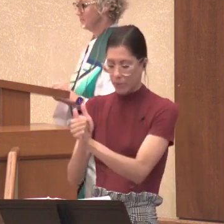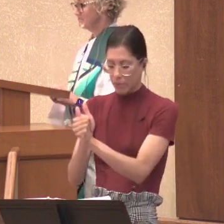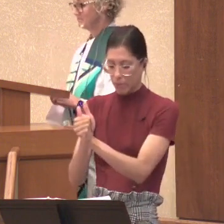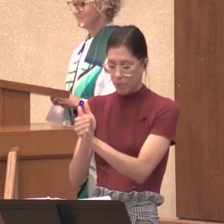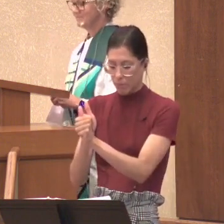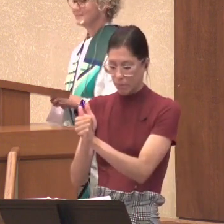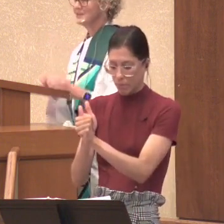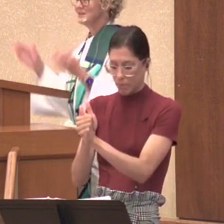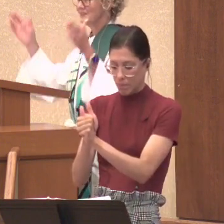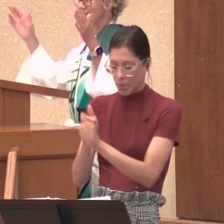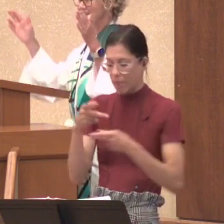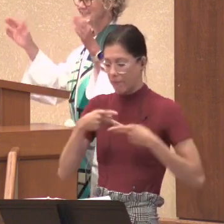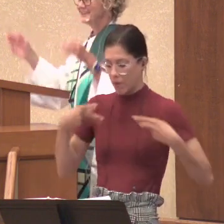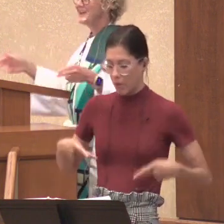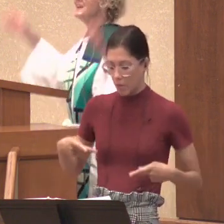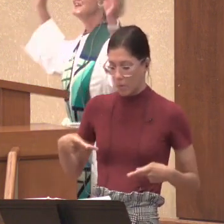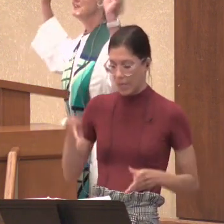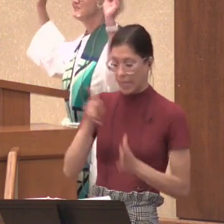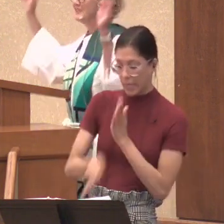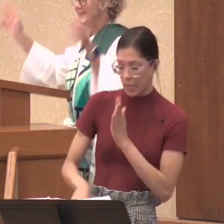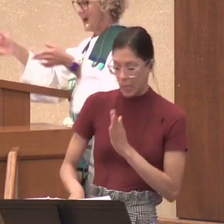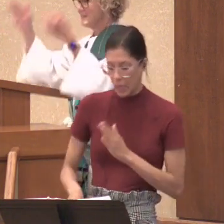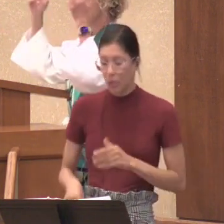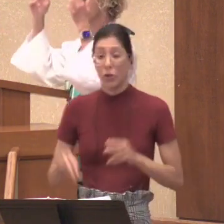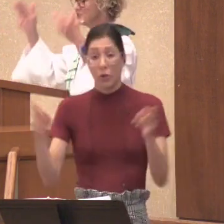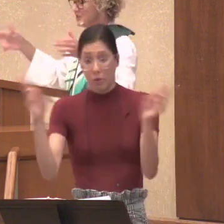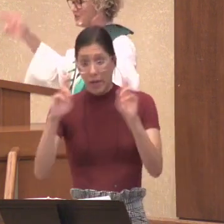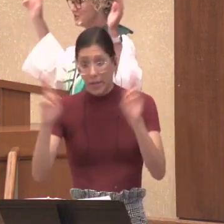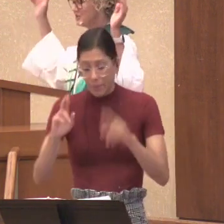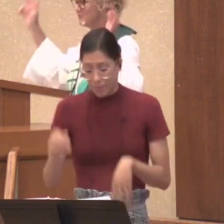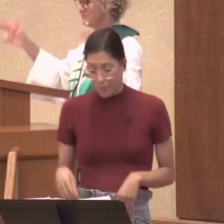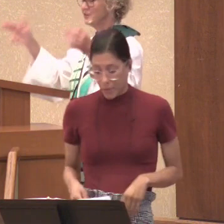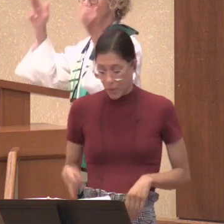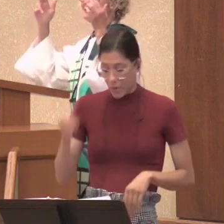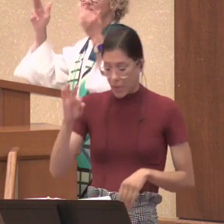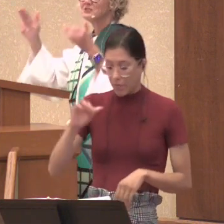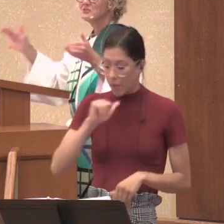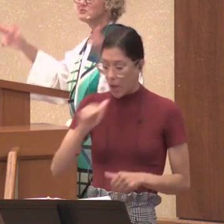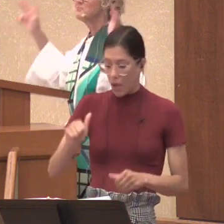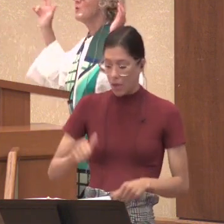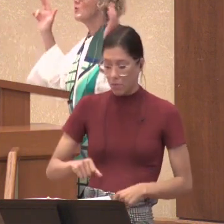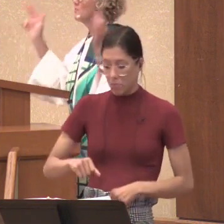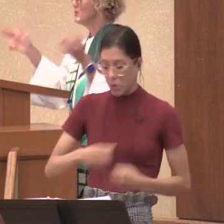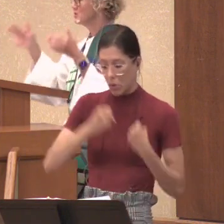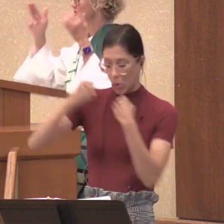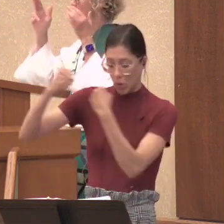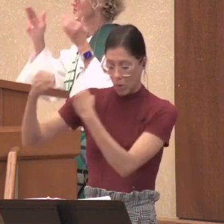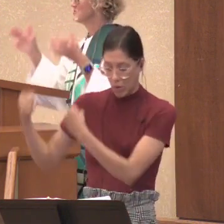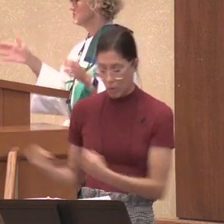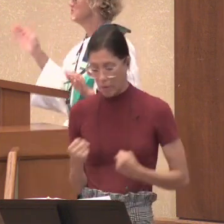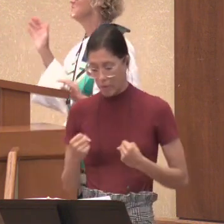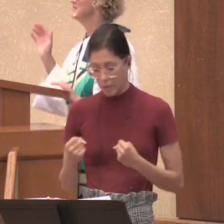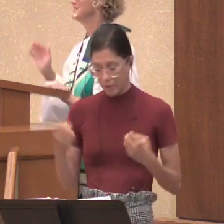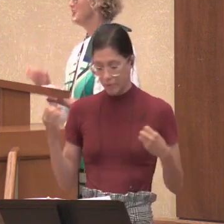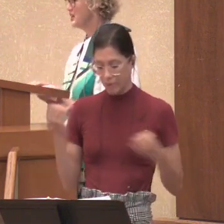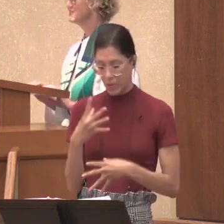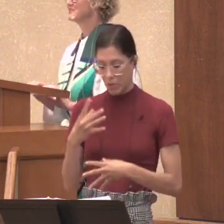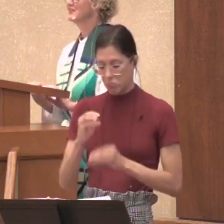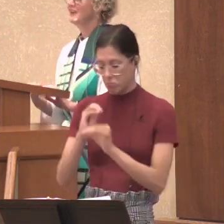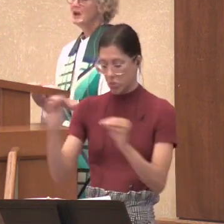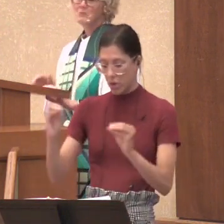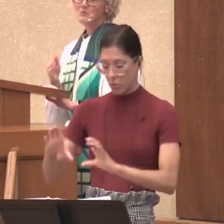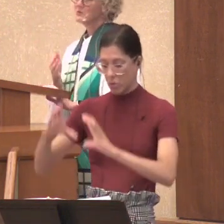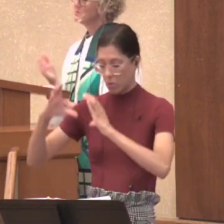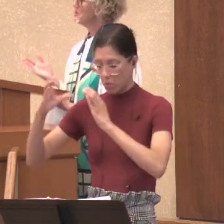decree. Ready? If not for the courage of the fearless crew, poor Moses would be